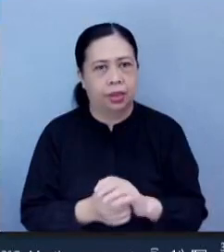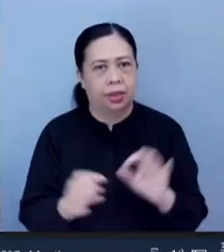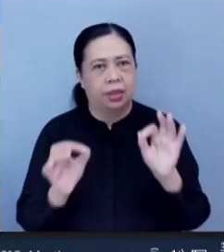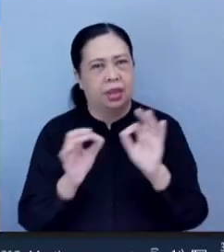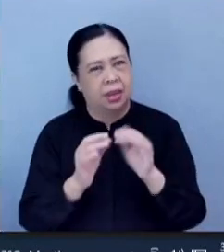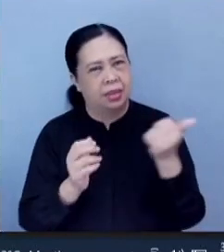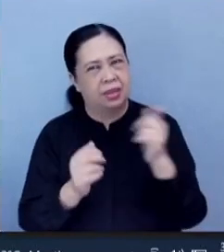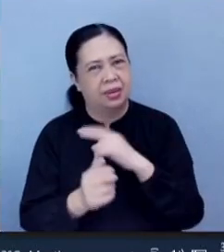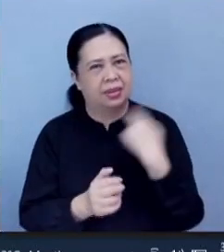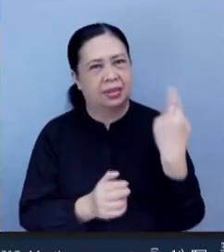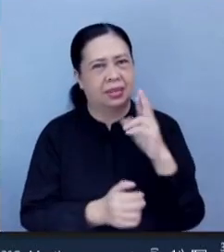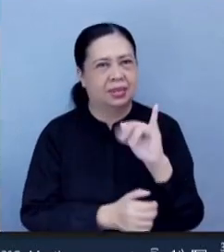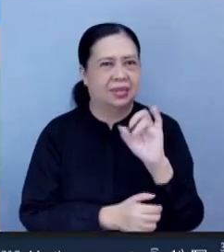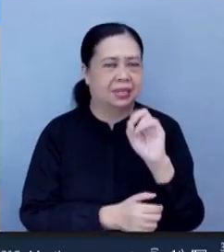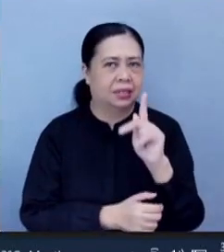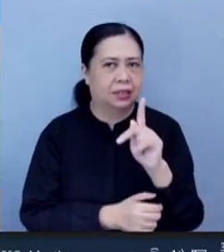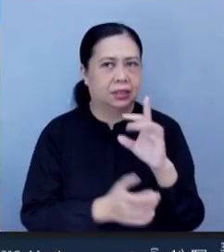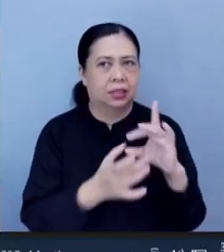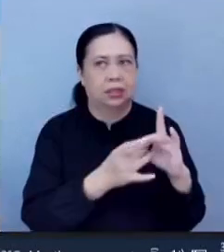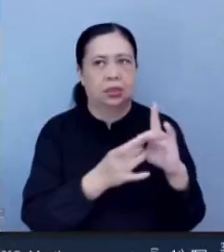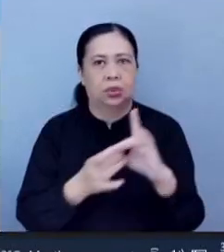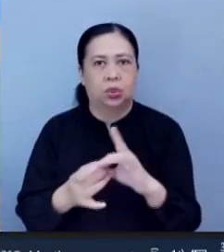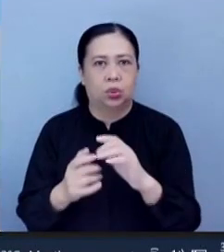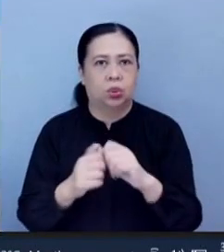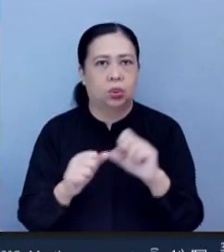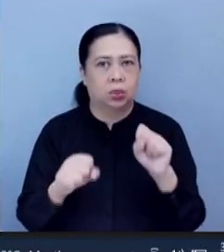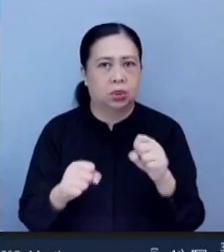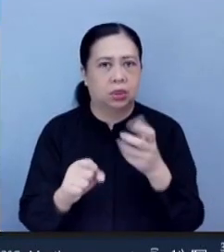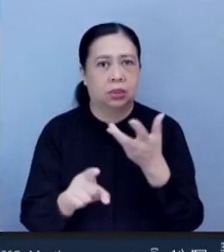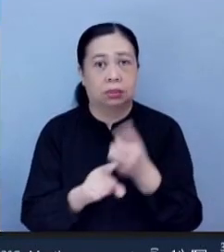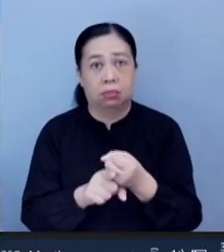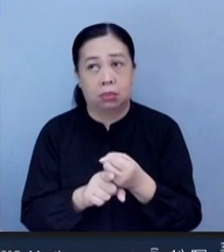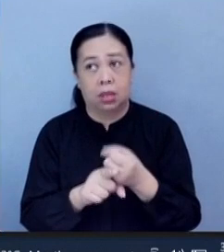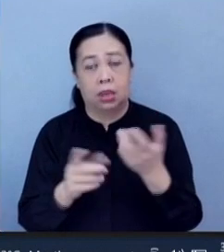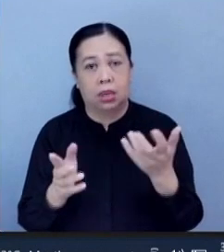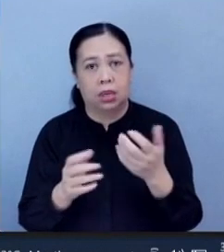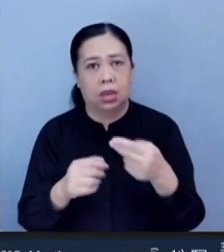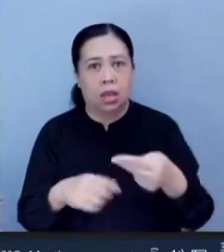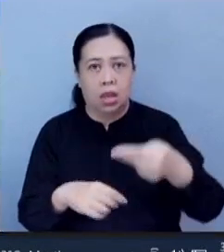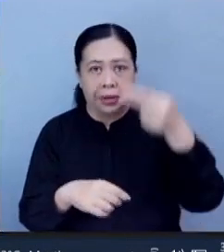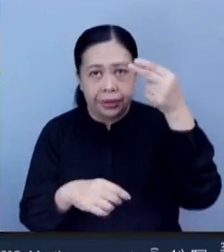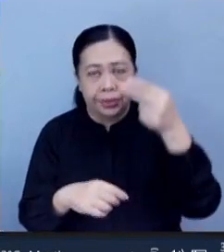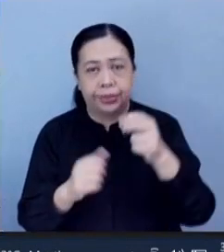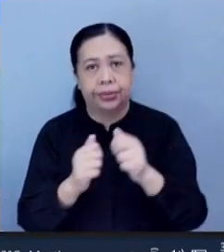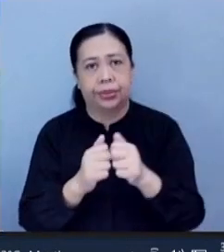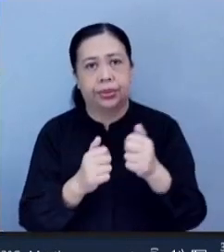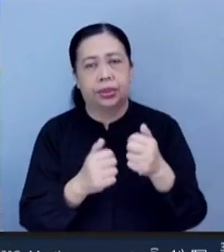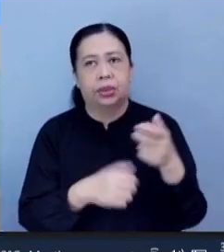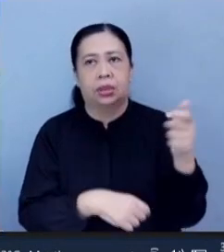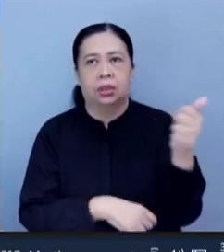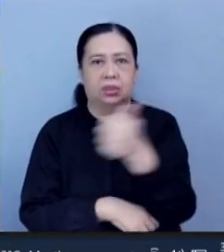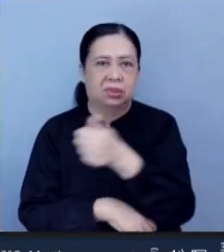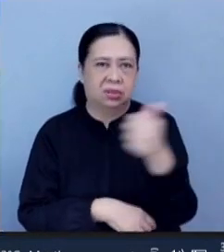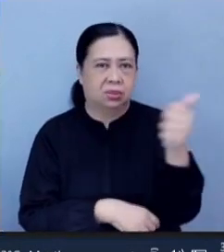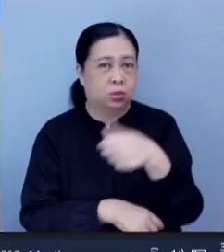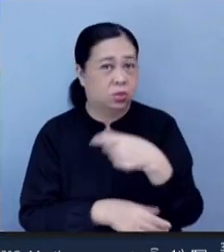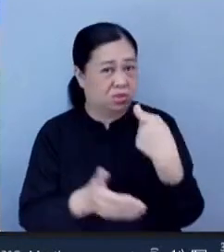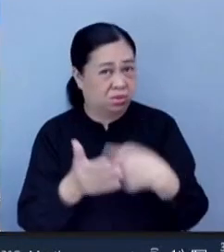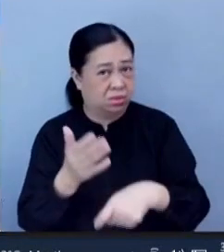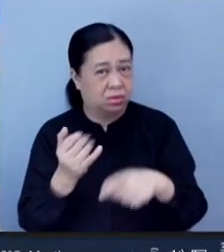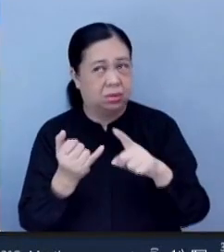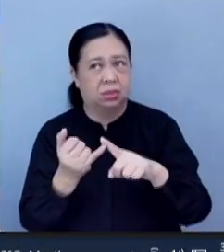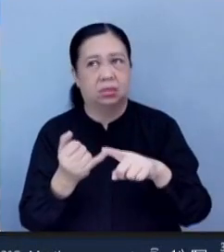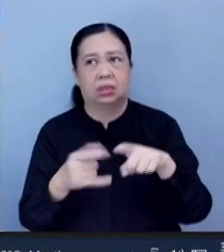are associated with the potential impact of higher transport charges,